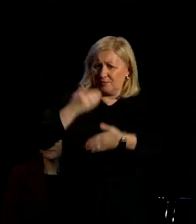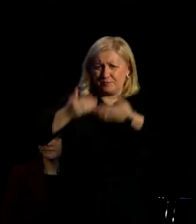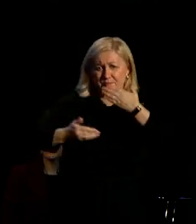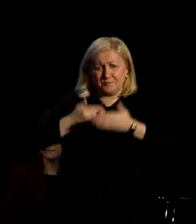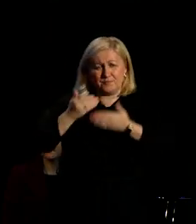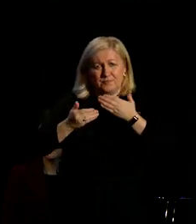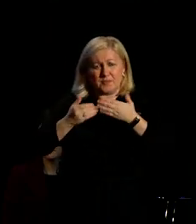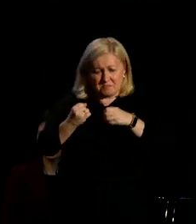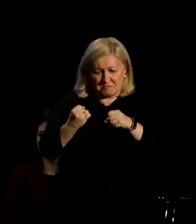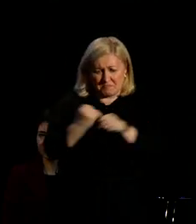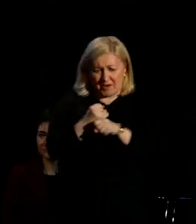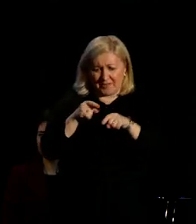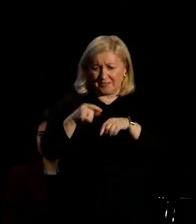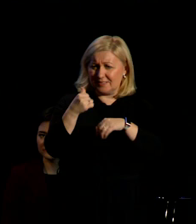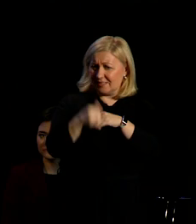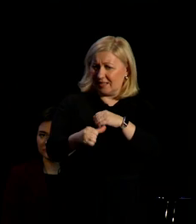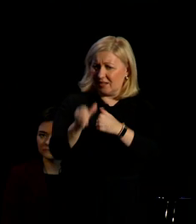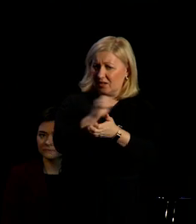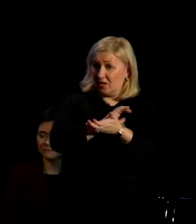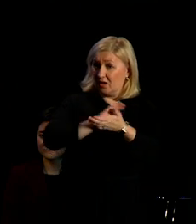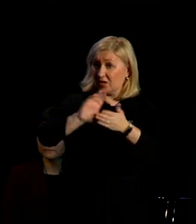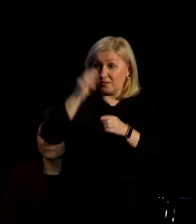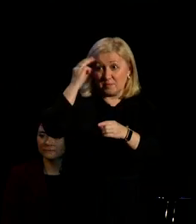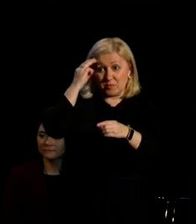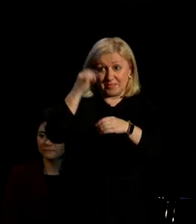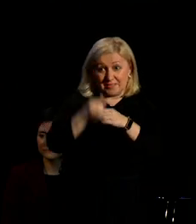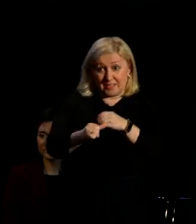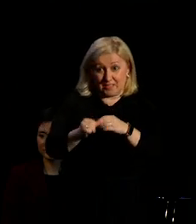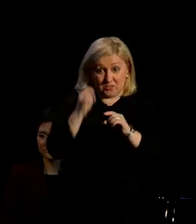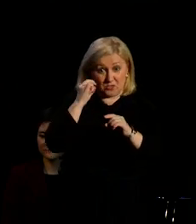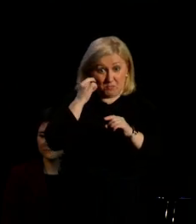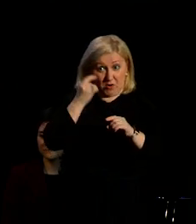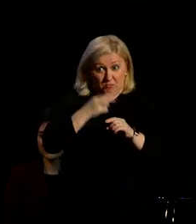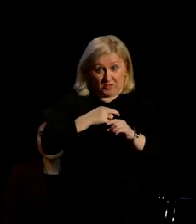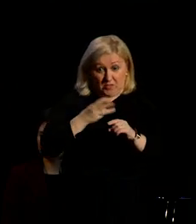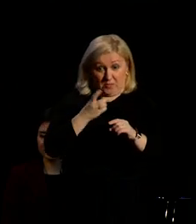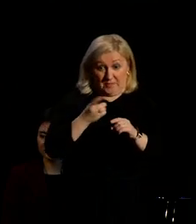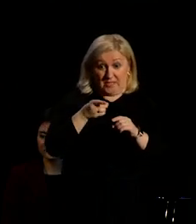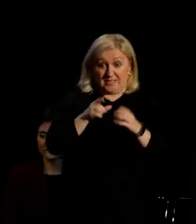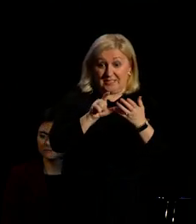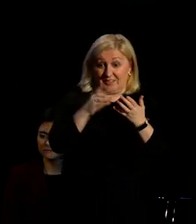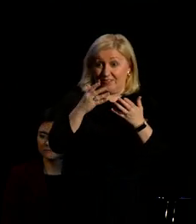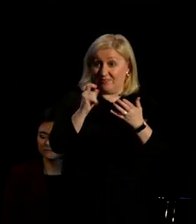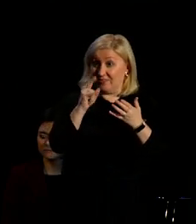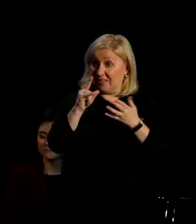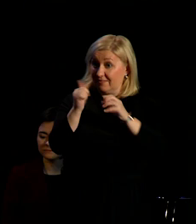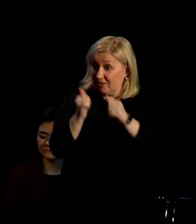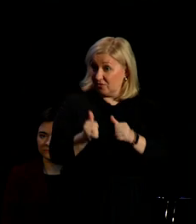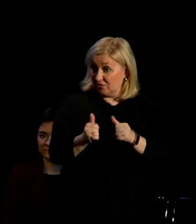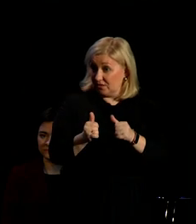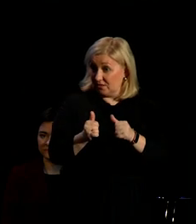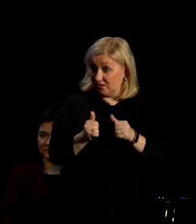Holocaust Memorial Day, which falls tomorrow on the 75th anniversary of the liberation of